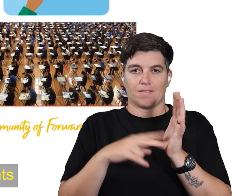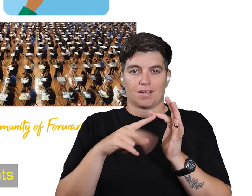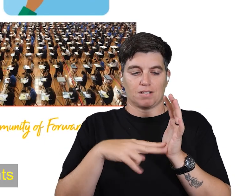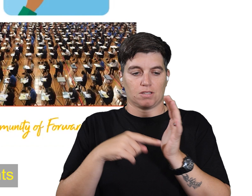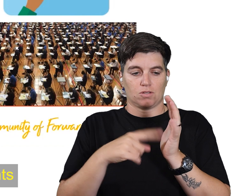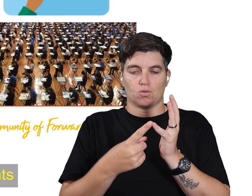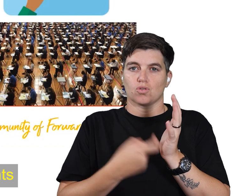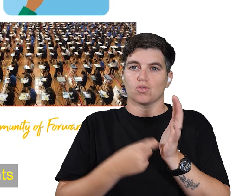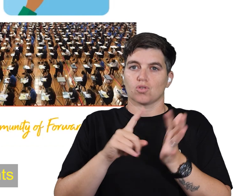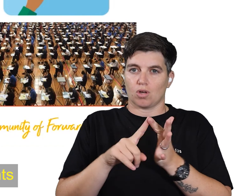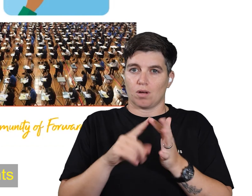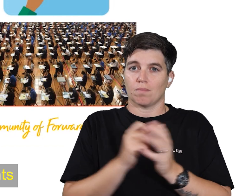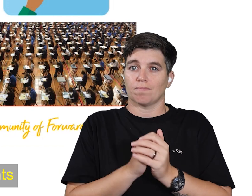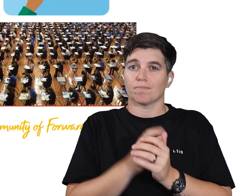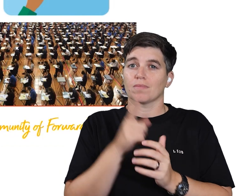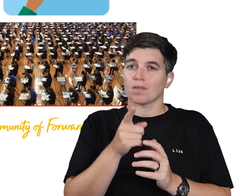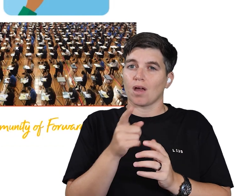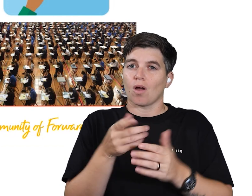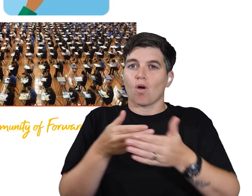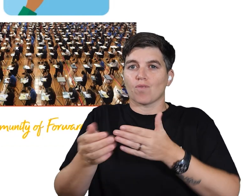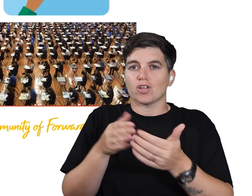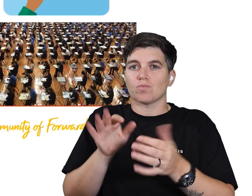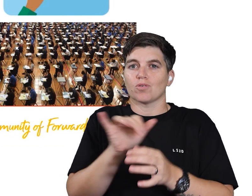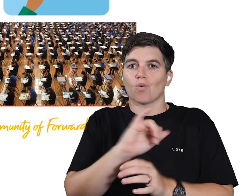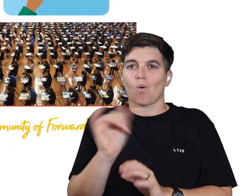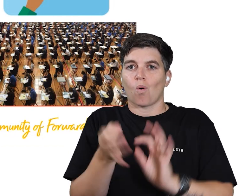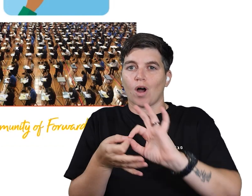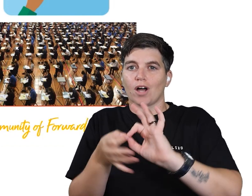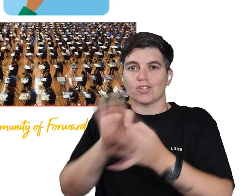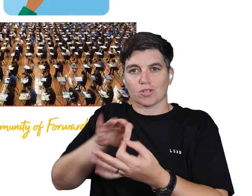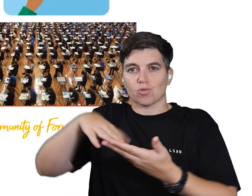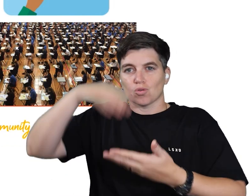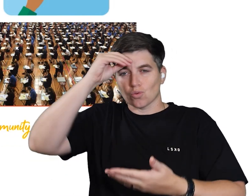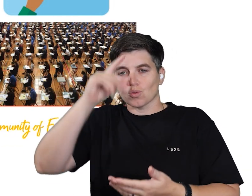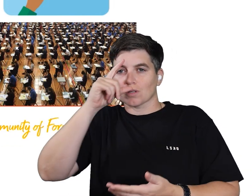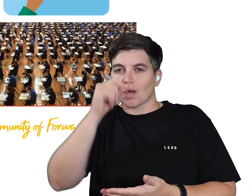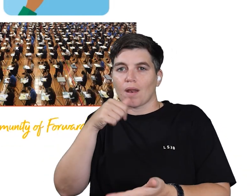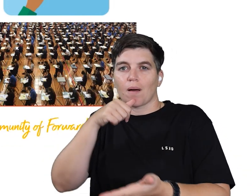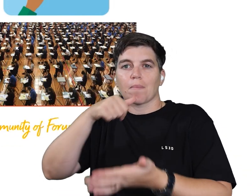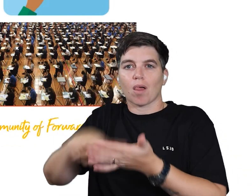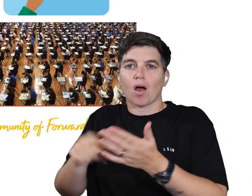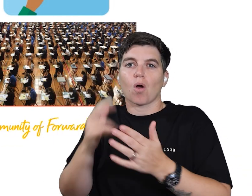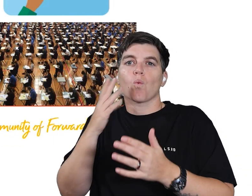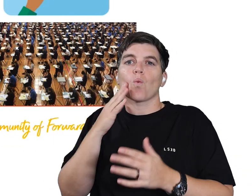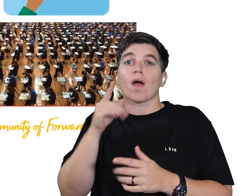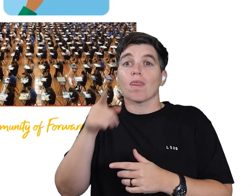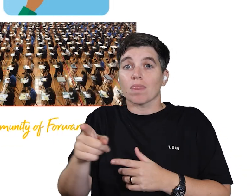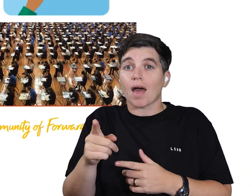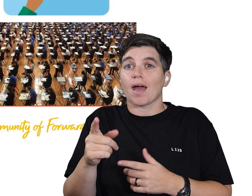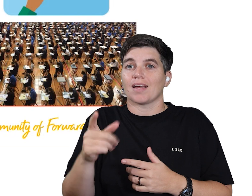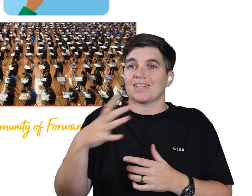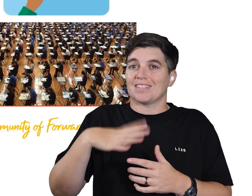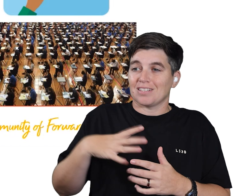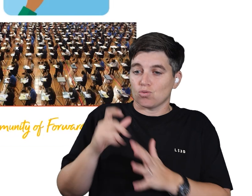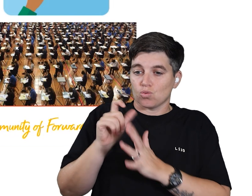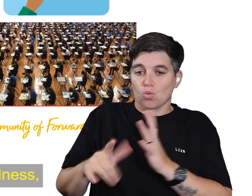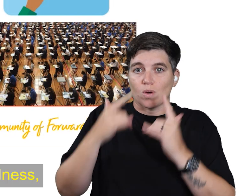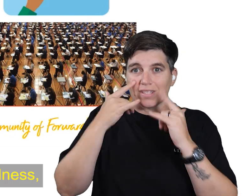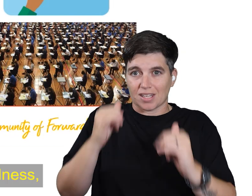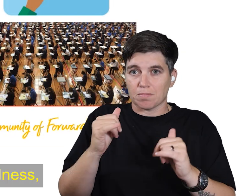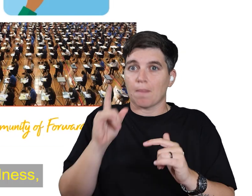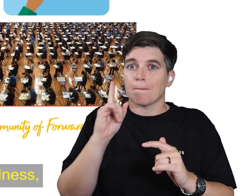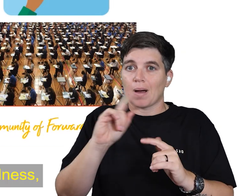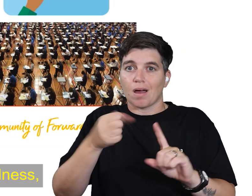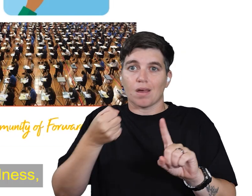misadventure refers to arrangements or adjustments that students can apply for when their ability to sit for assessment